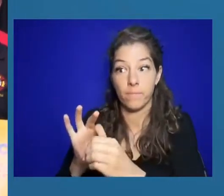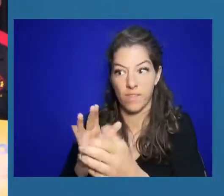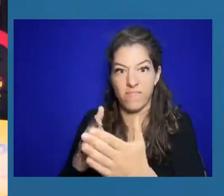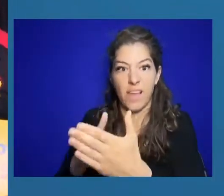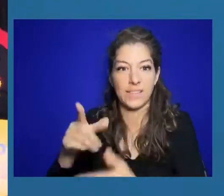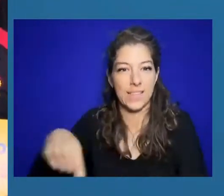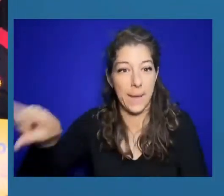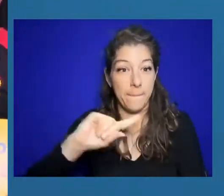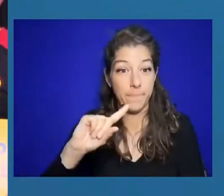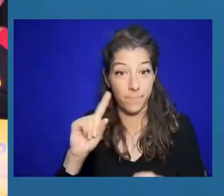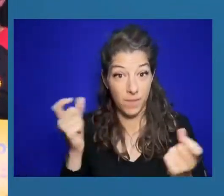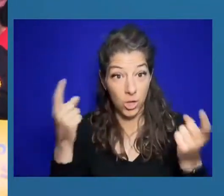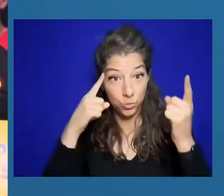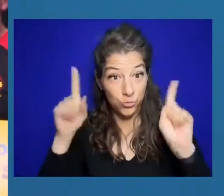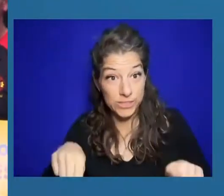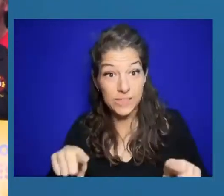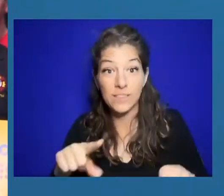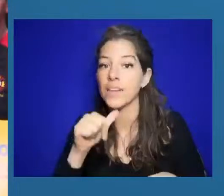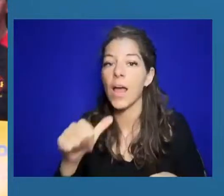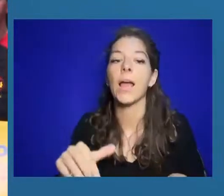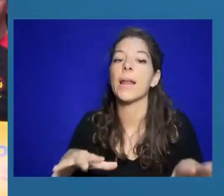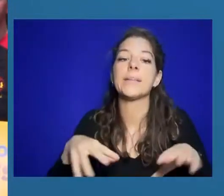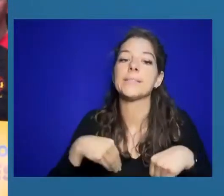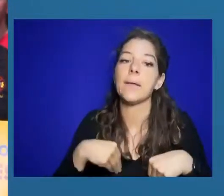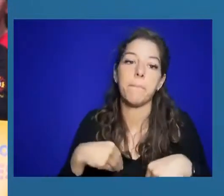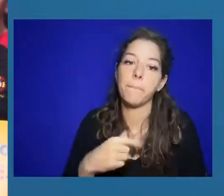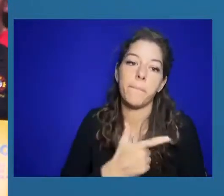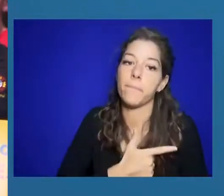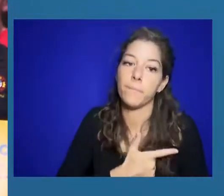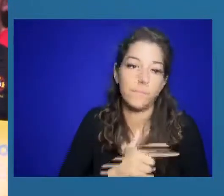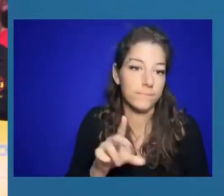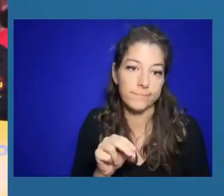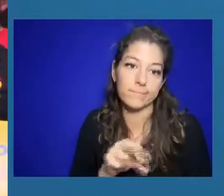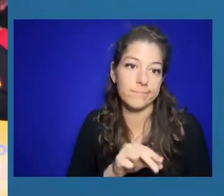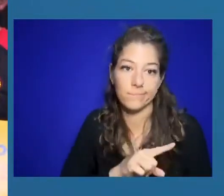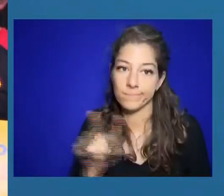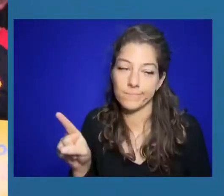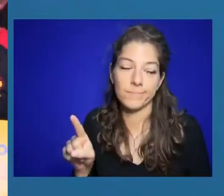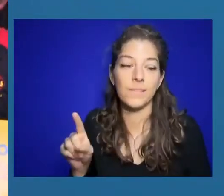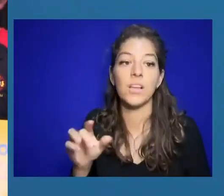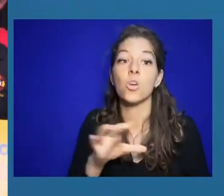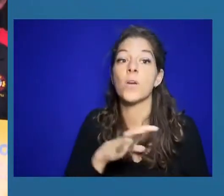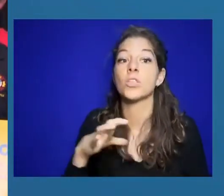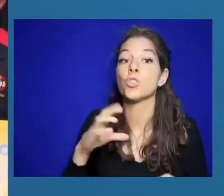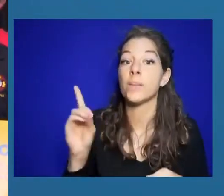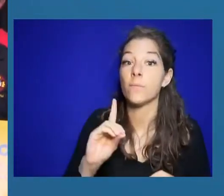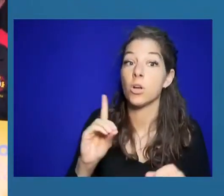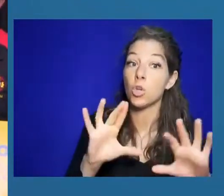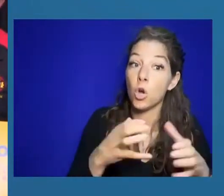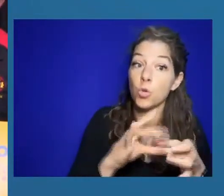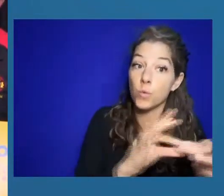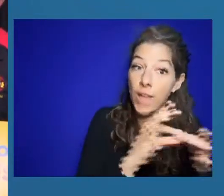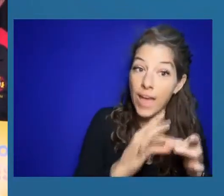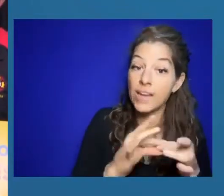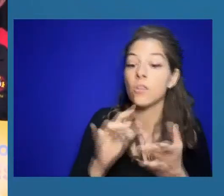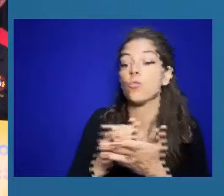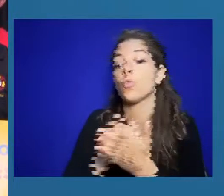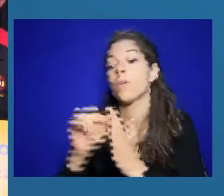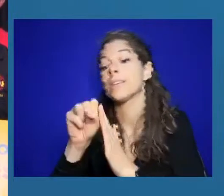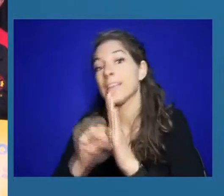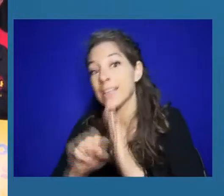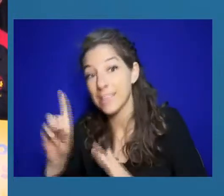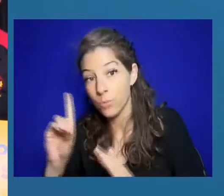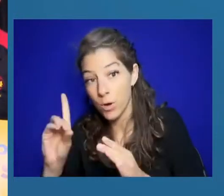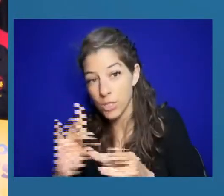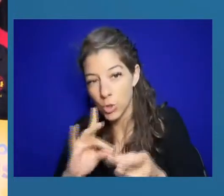Yeah. Well, we're not going to take it laying down. Congressional Democrats are united. New York State Democrats are